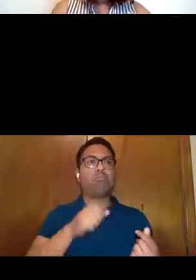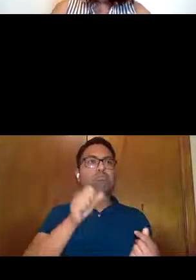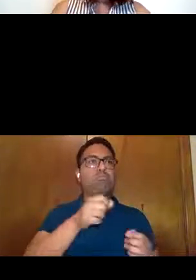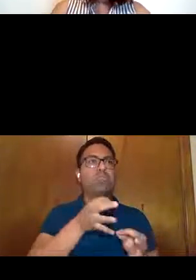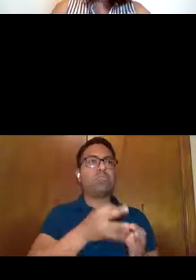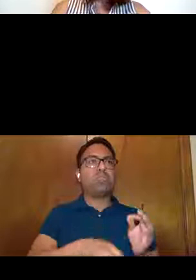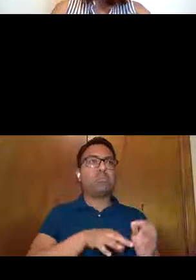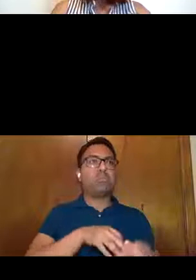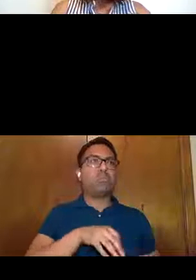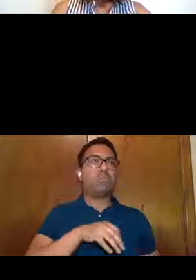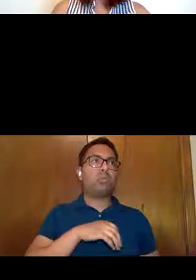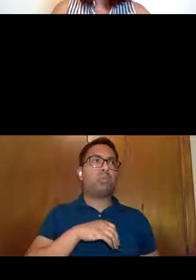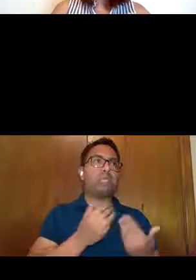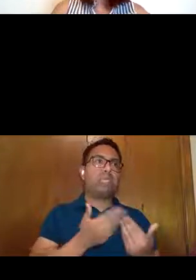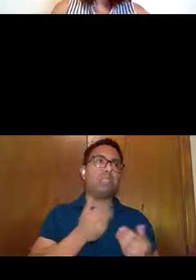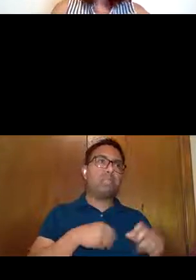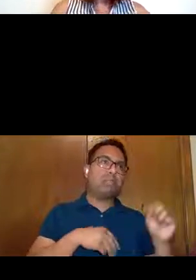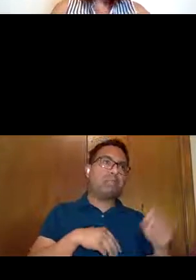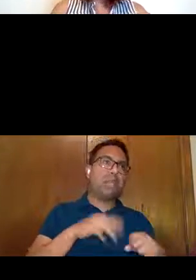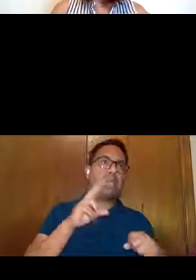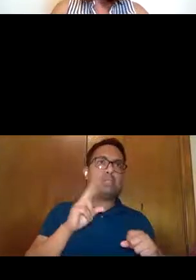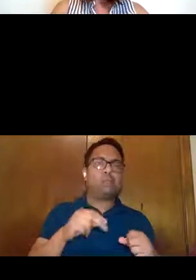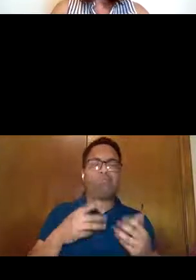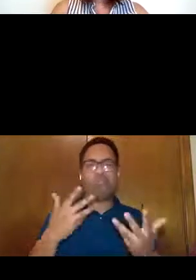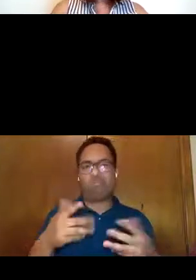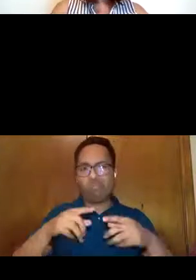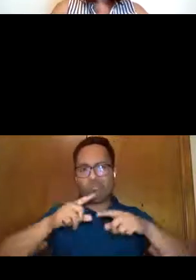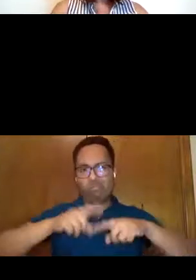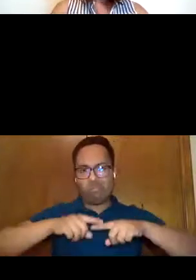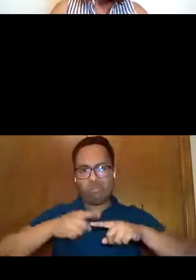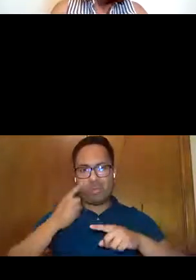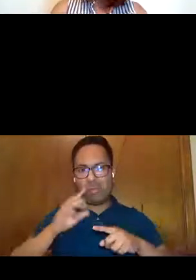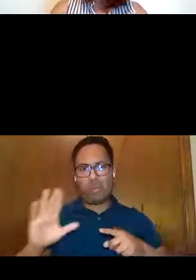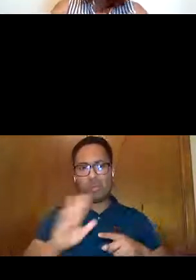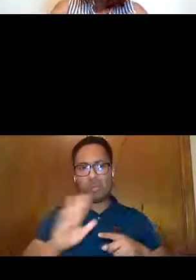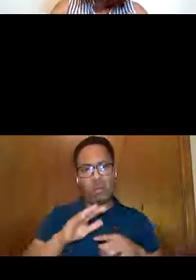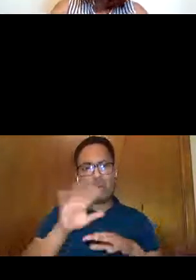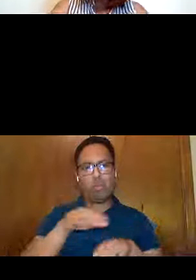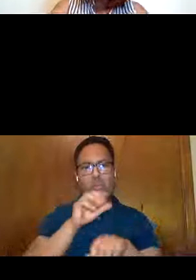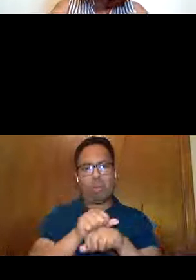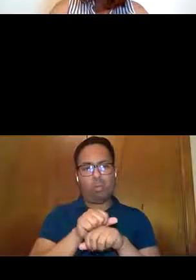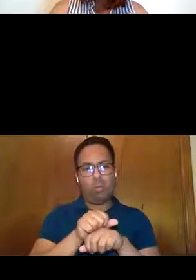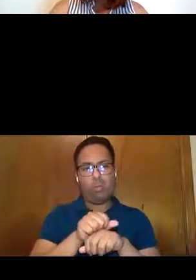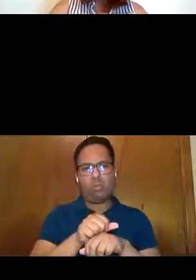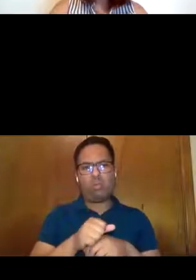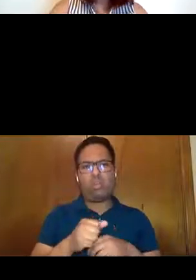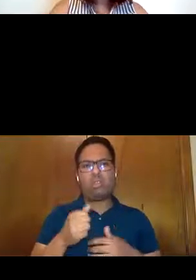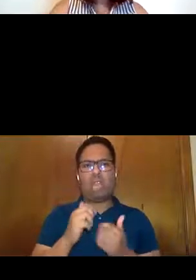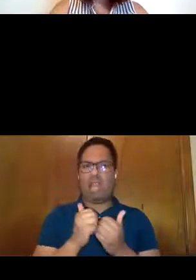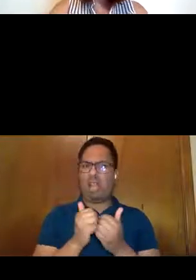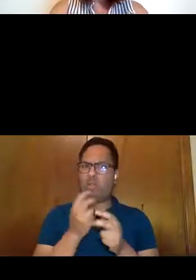question about whether or not you have to pay for your telemedicine appointment. And here are some things that you can do to find